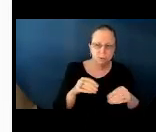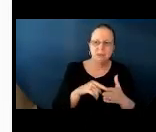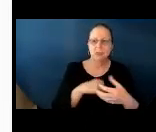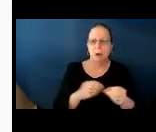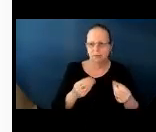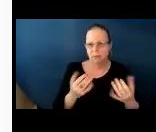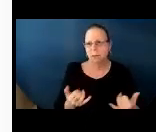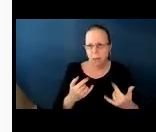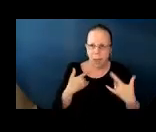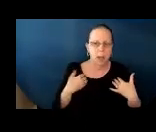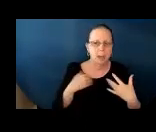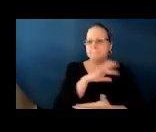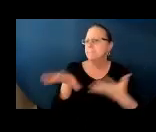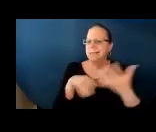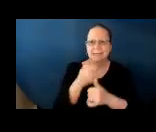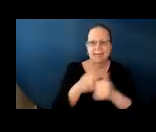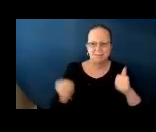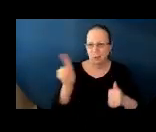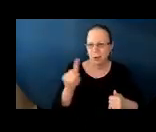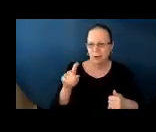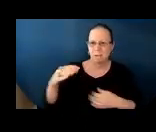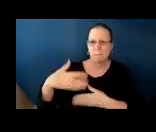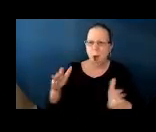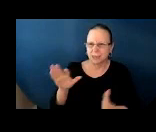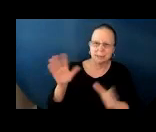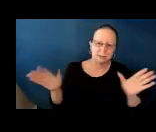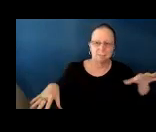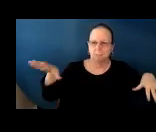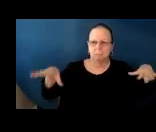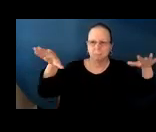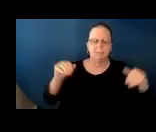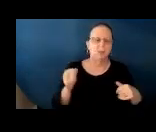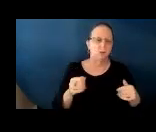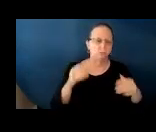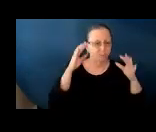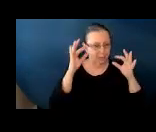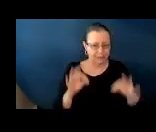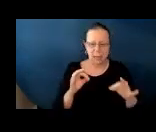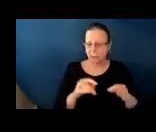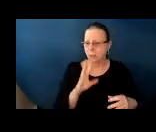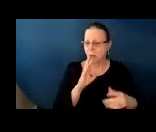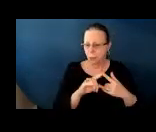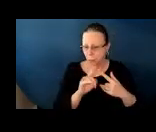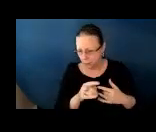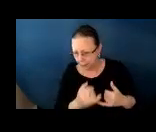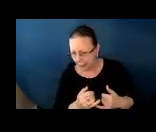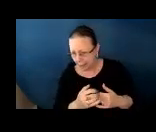and a mess everywhere. So I'm excited to talk to you today, and